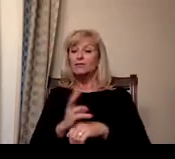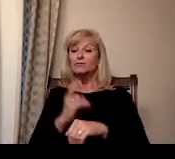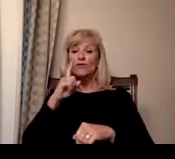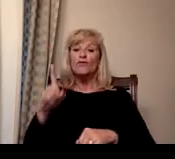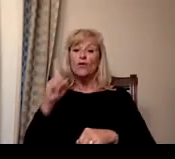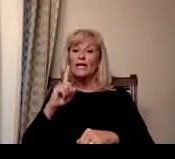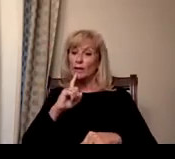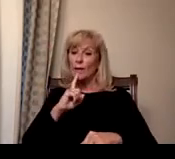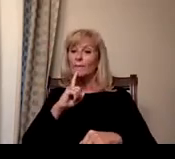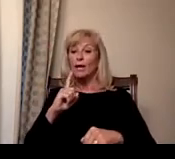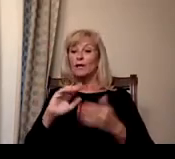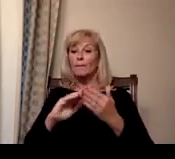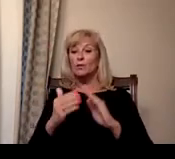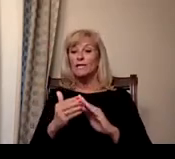community.